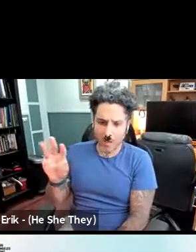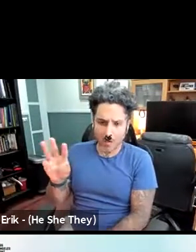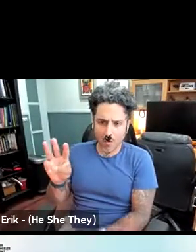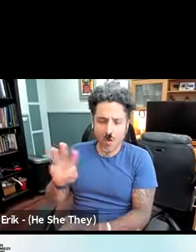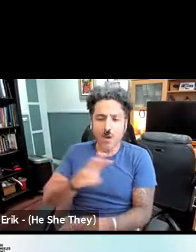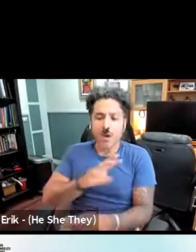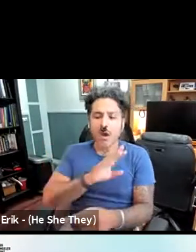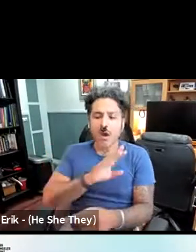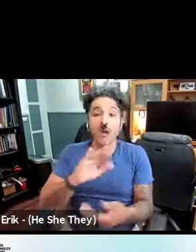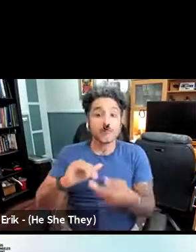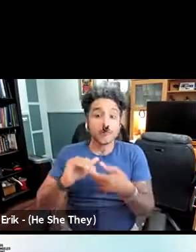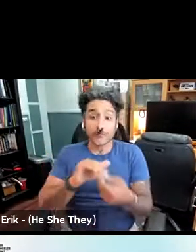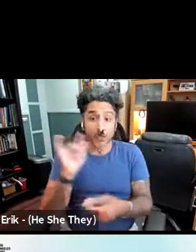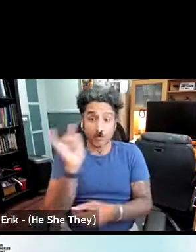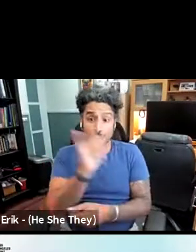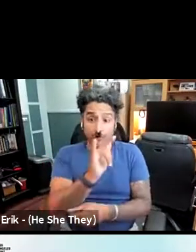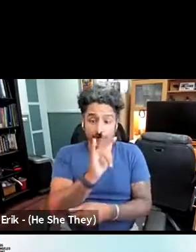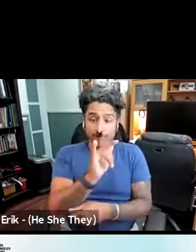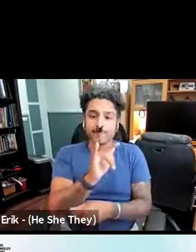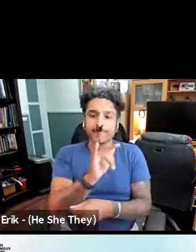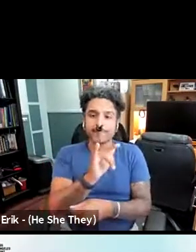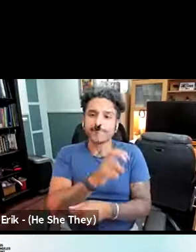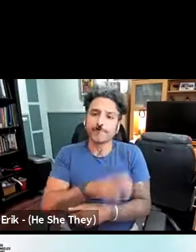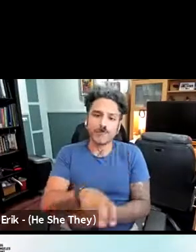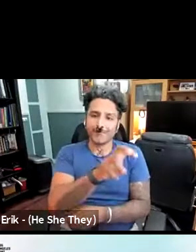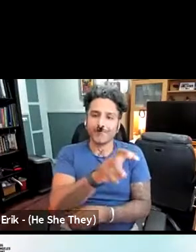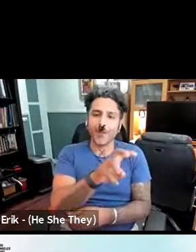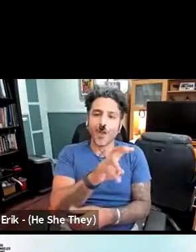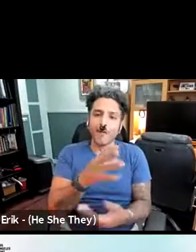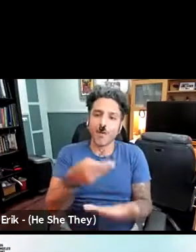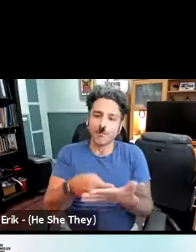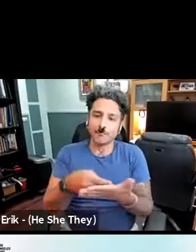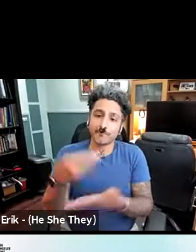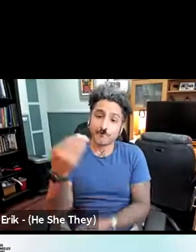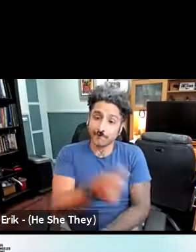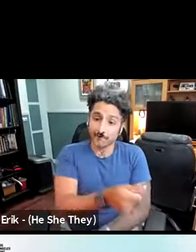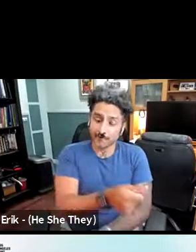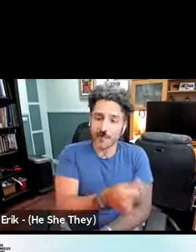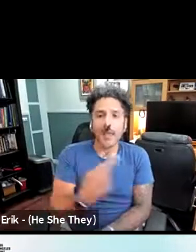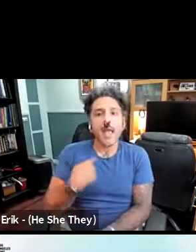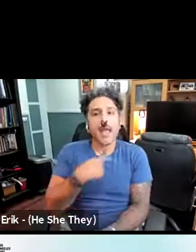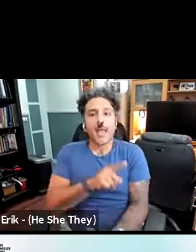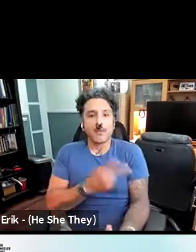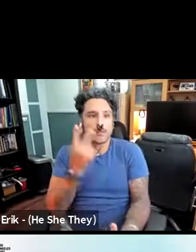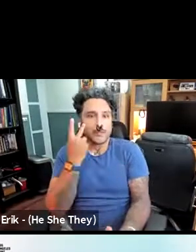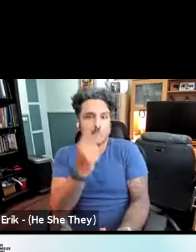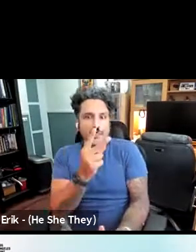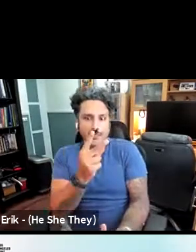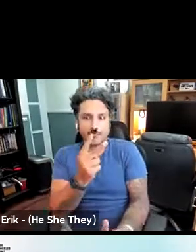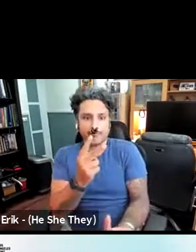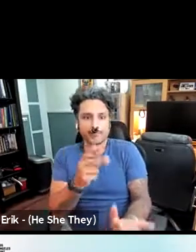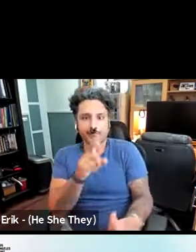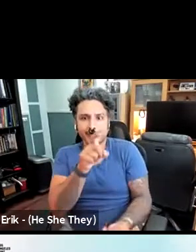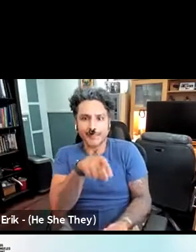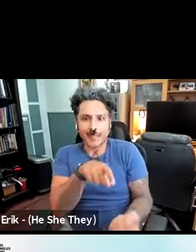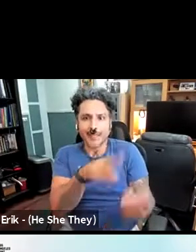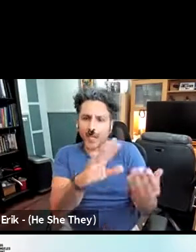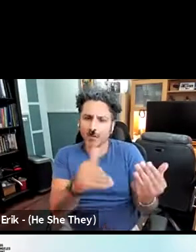Fund. Like obviously, you know, we're seeing a need and meeting that need. And I think